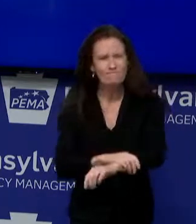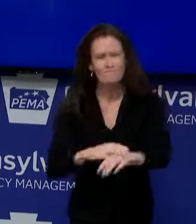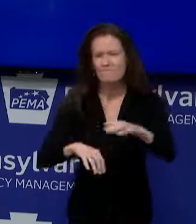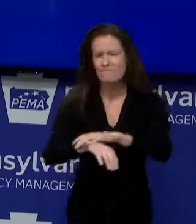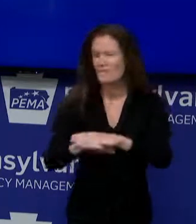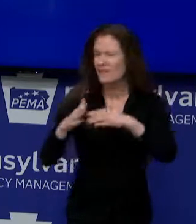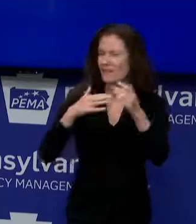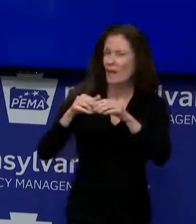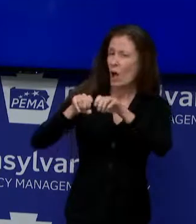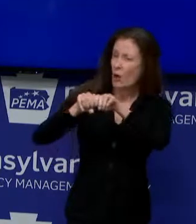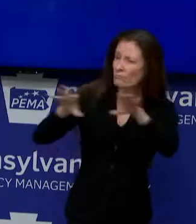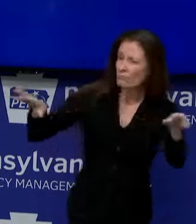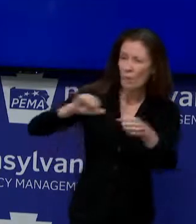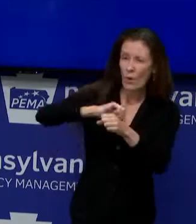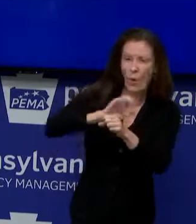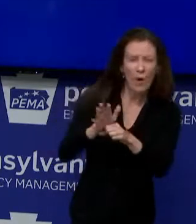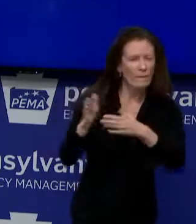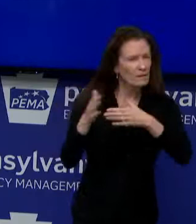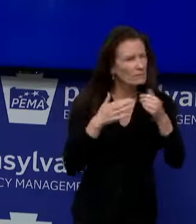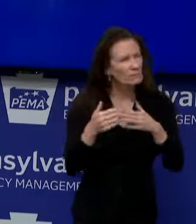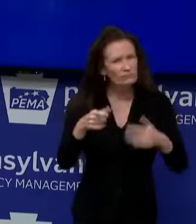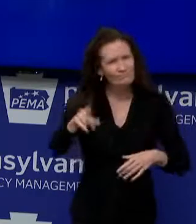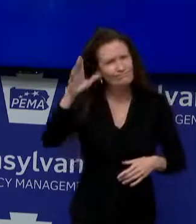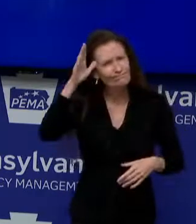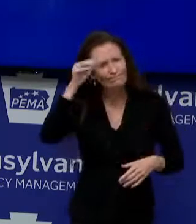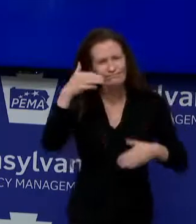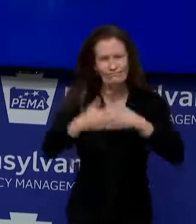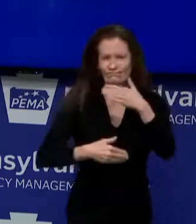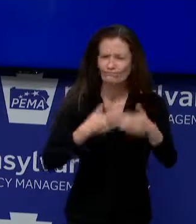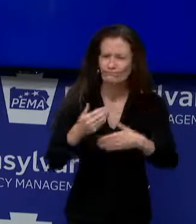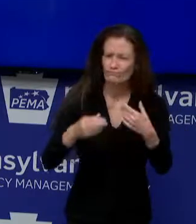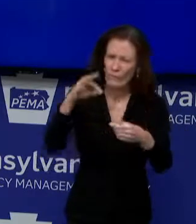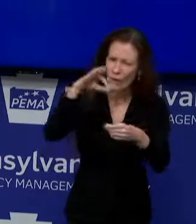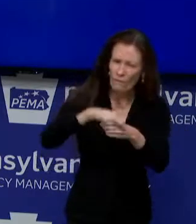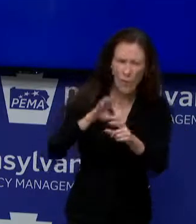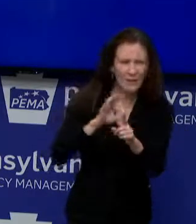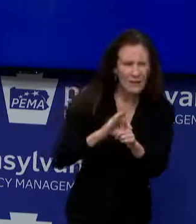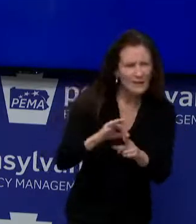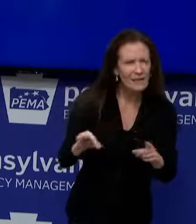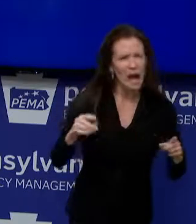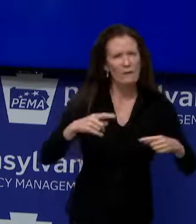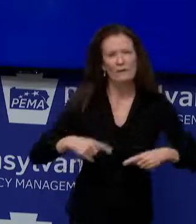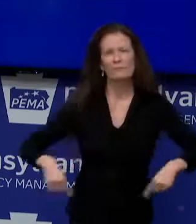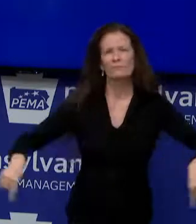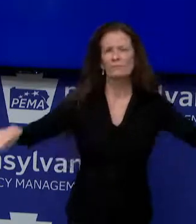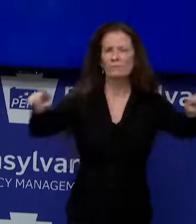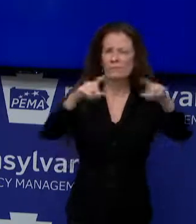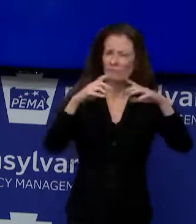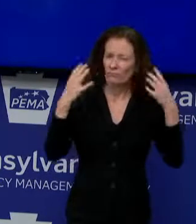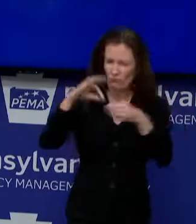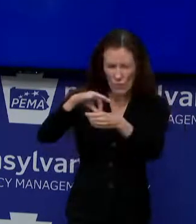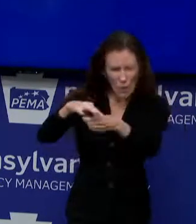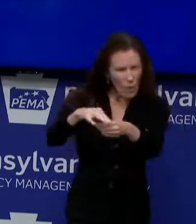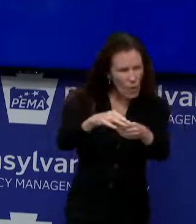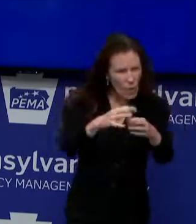their fundamental right to vote and decide this election. And they did in record numbers.